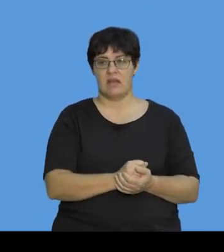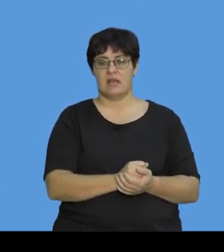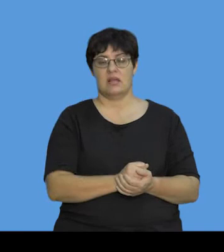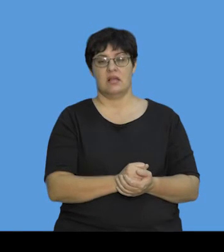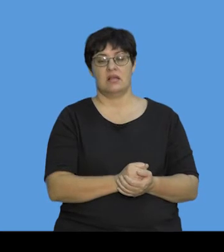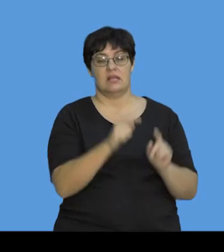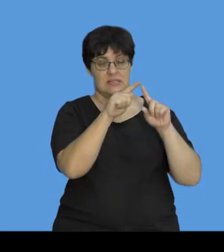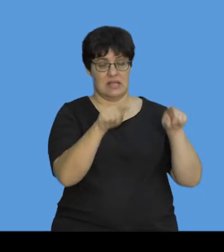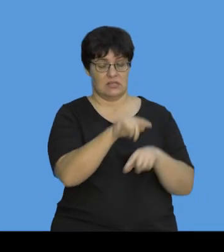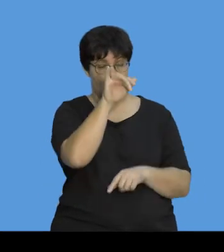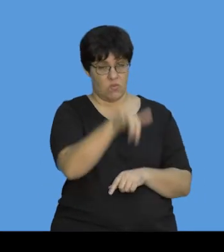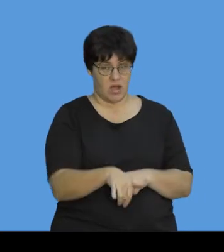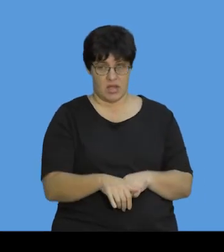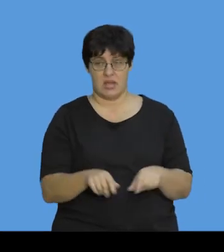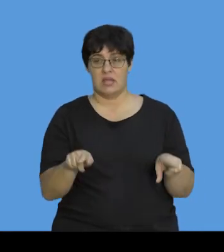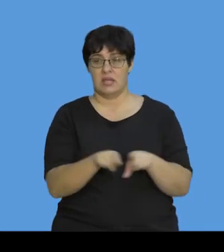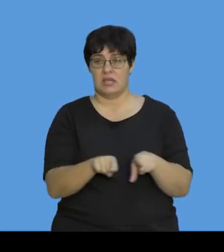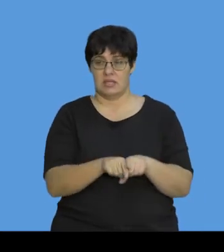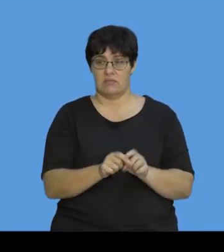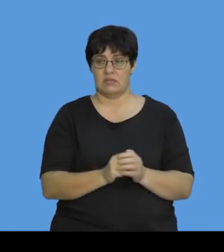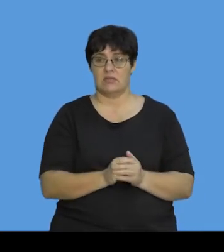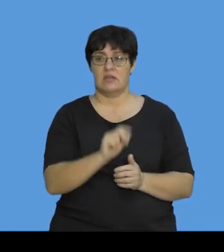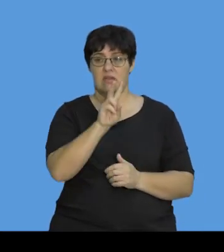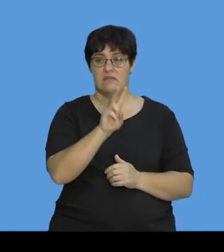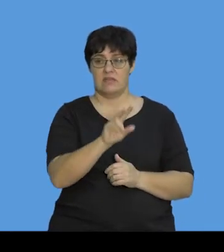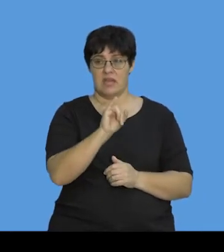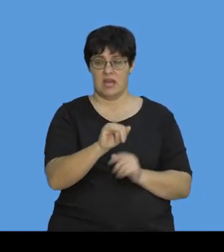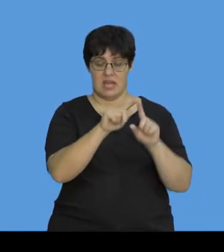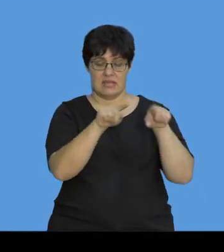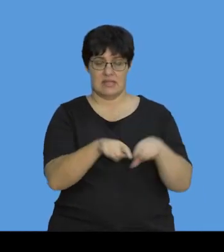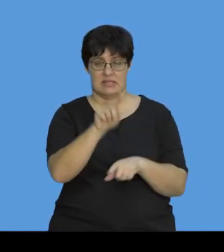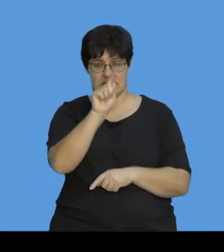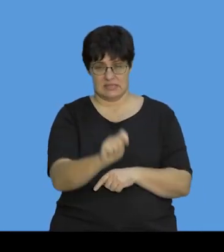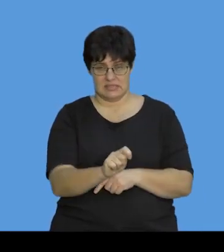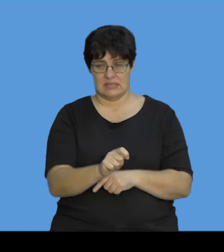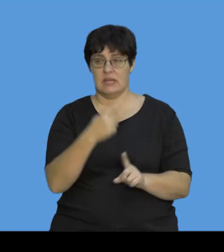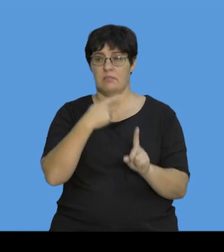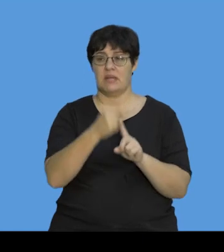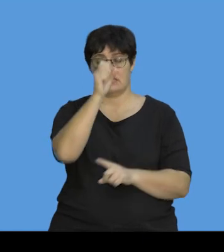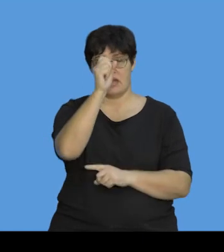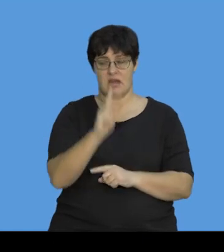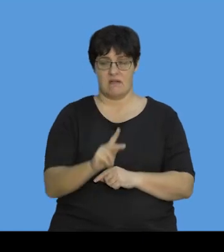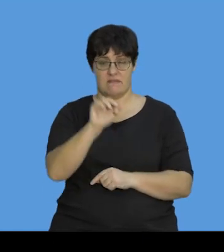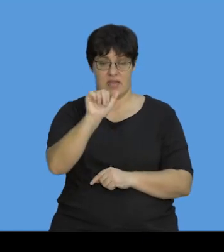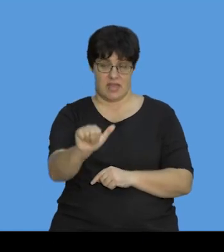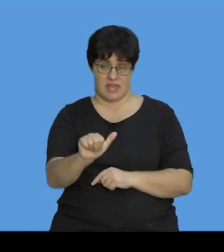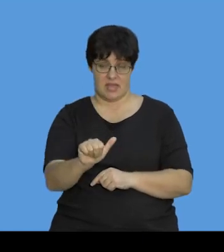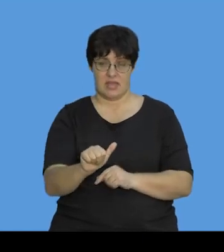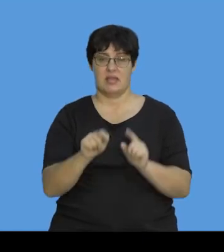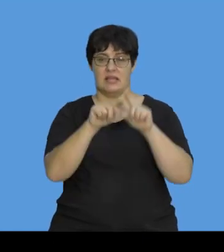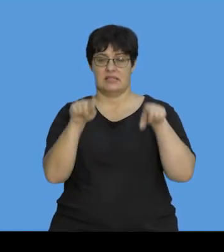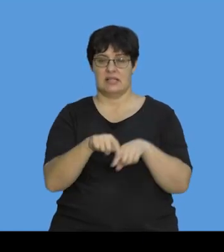delta Y equals VI delta T plus a half